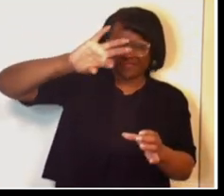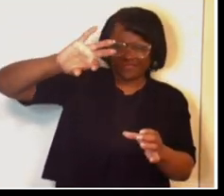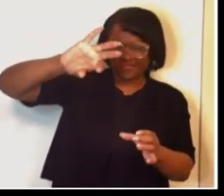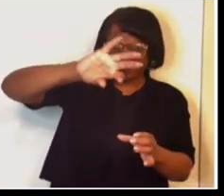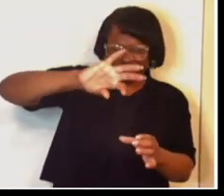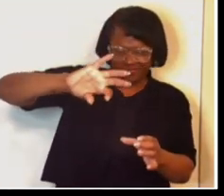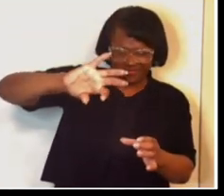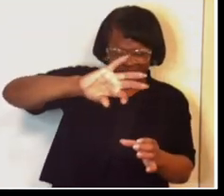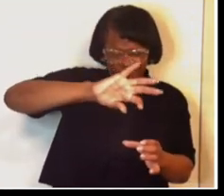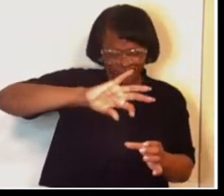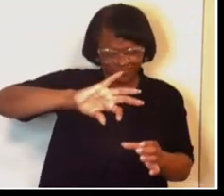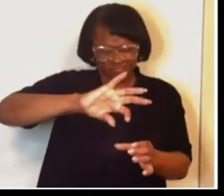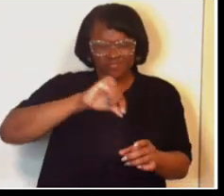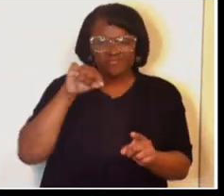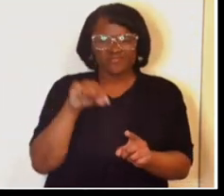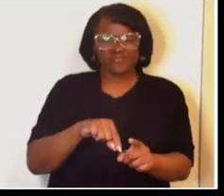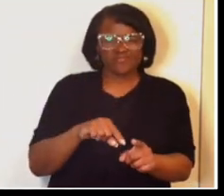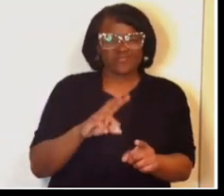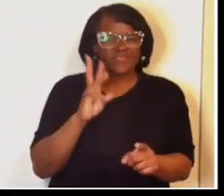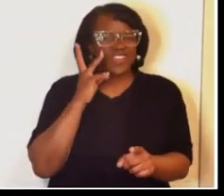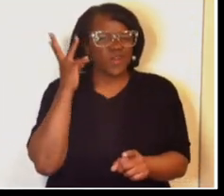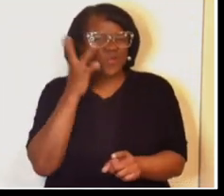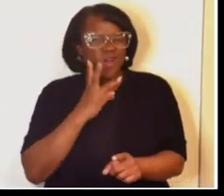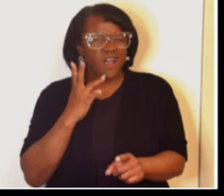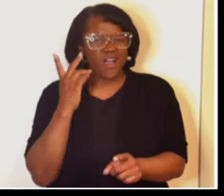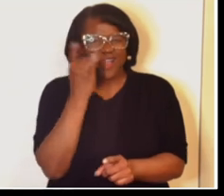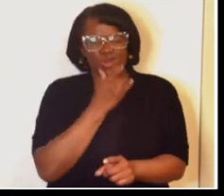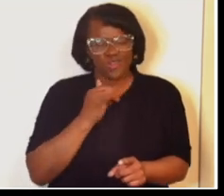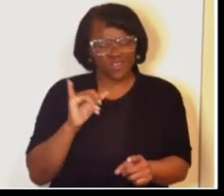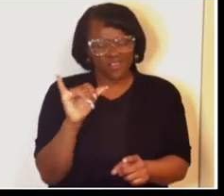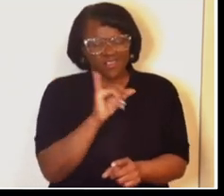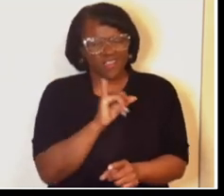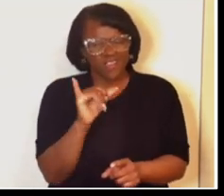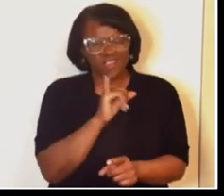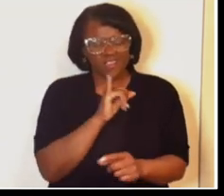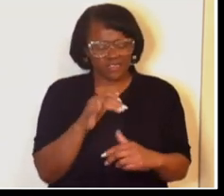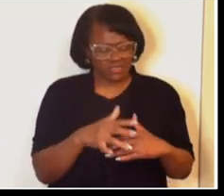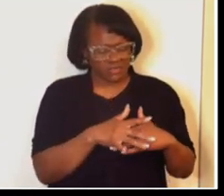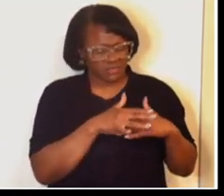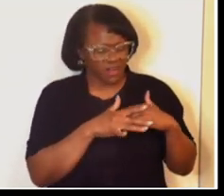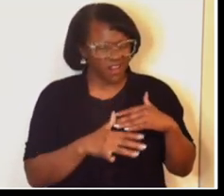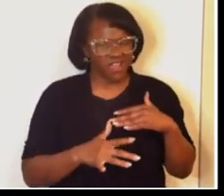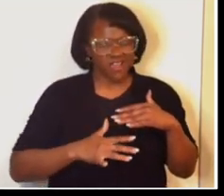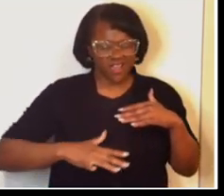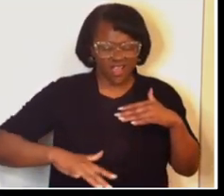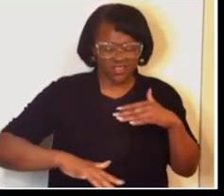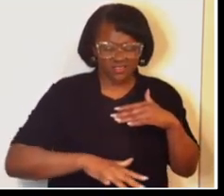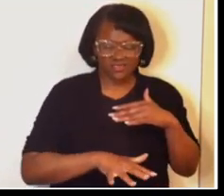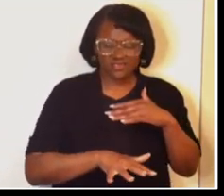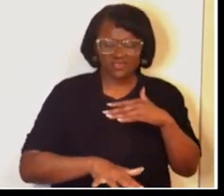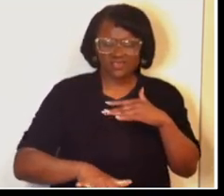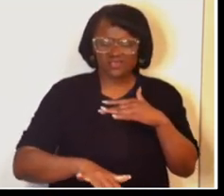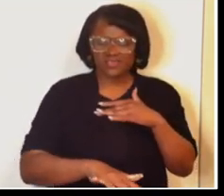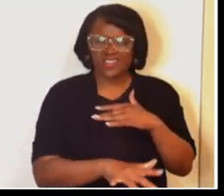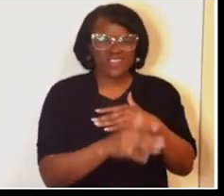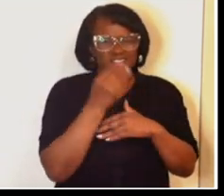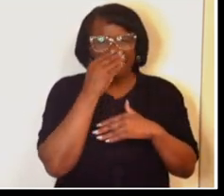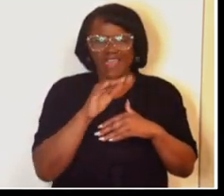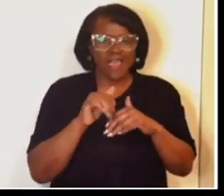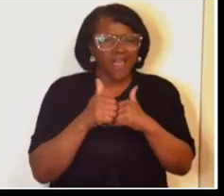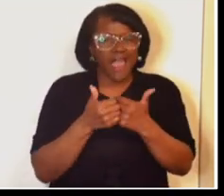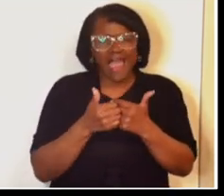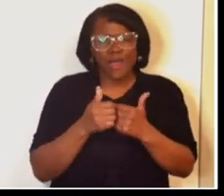of dreams. This is a wine that must flow on, not caring how or where. So it has ways to